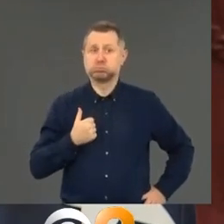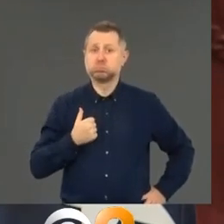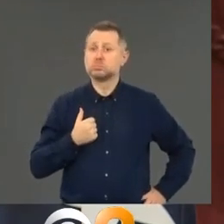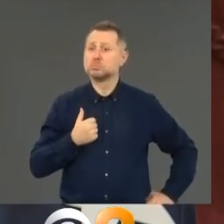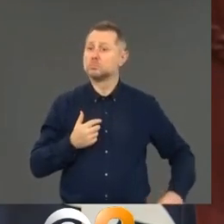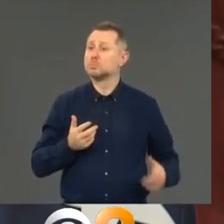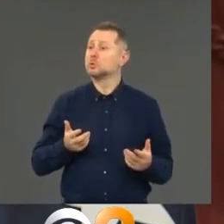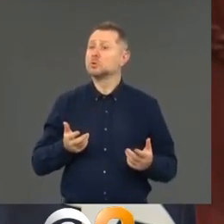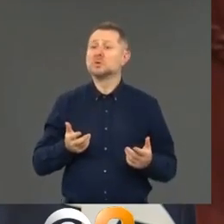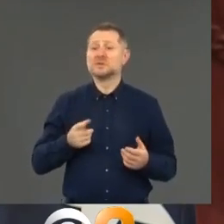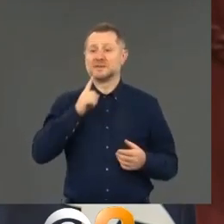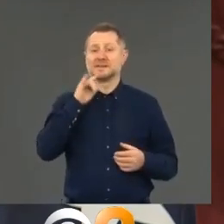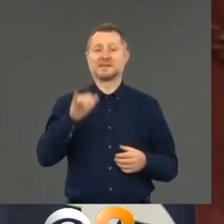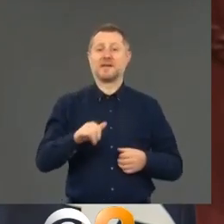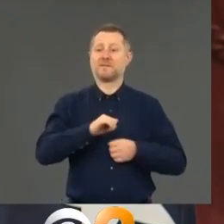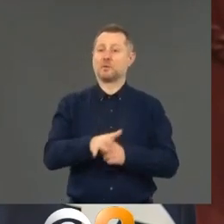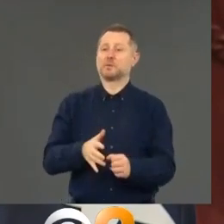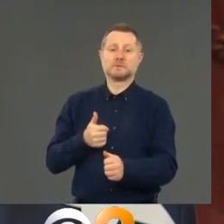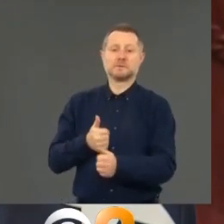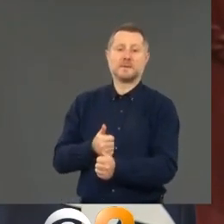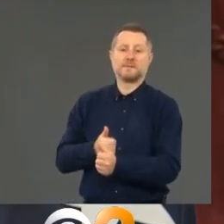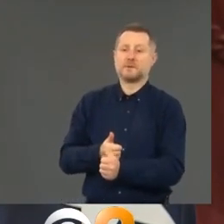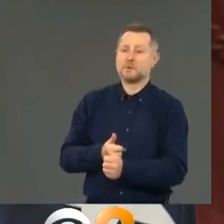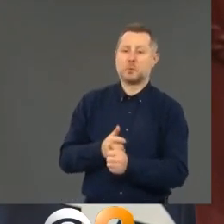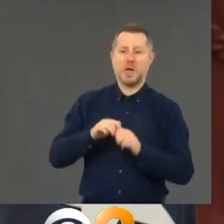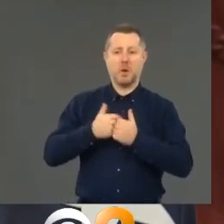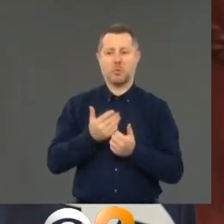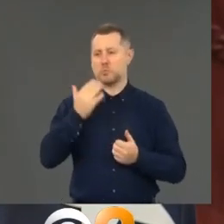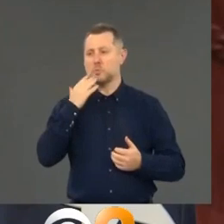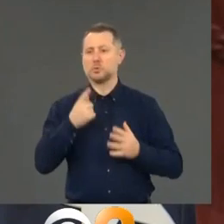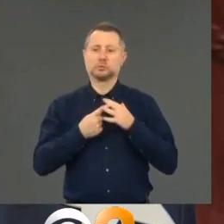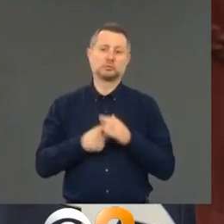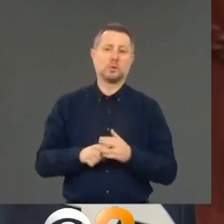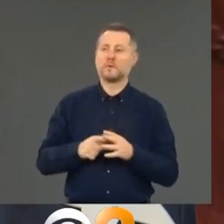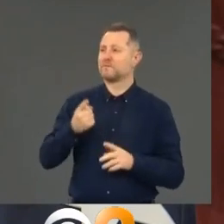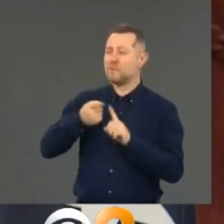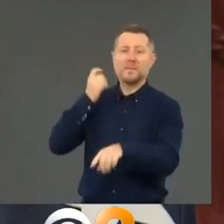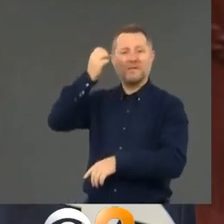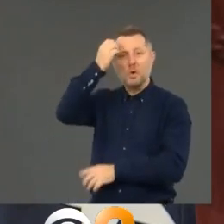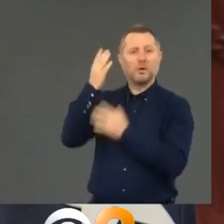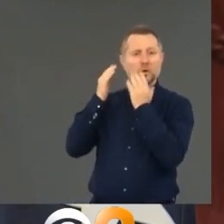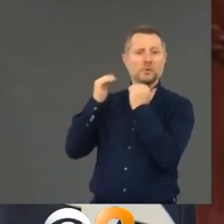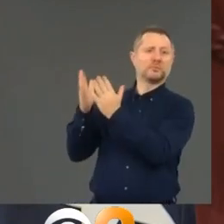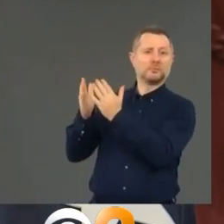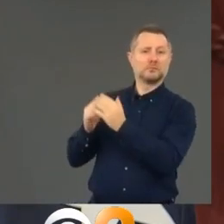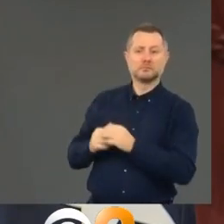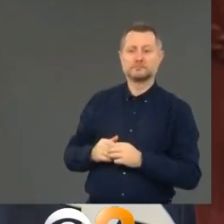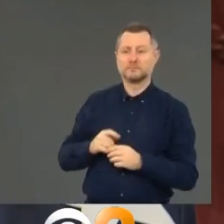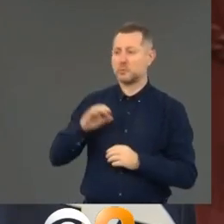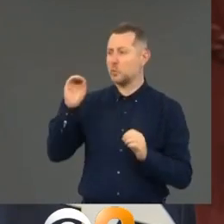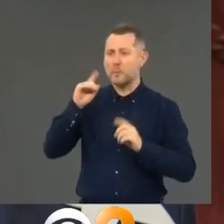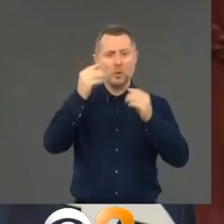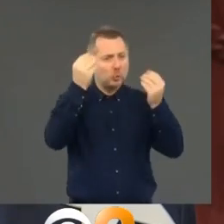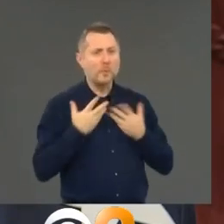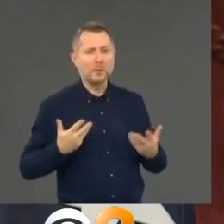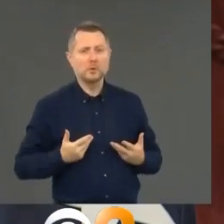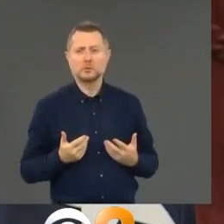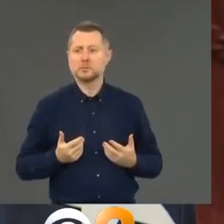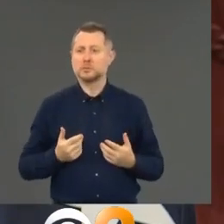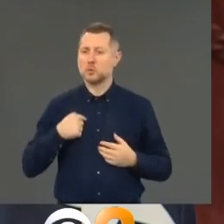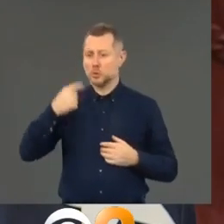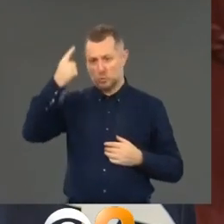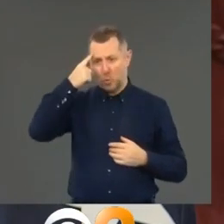how we got infected from Europe when nobody told us. It was all about